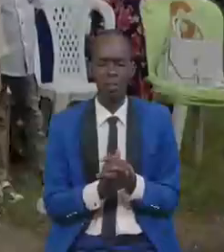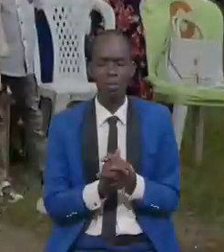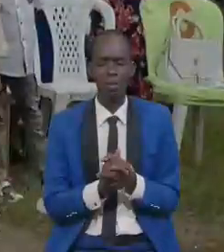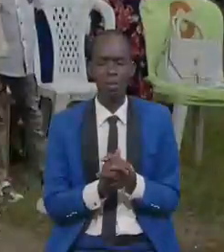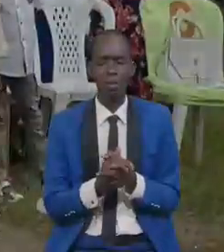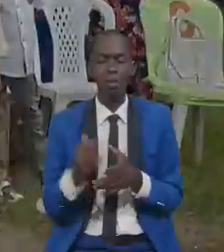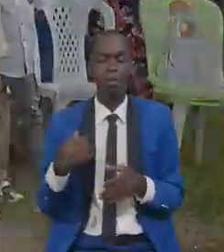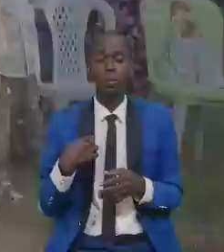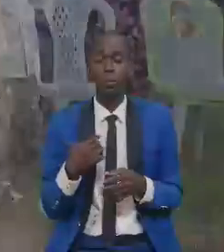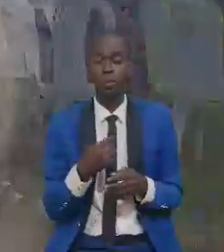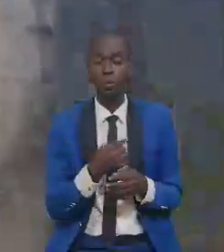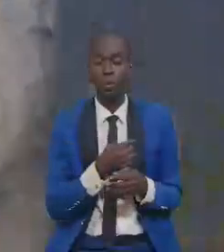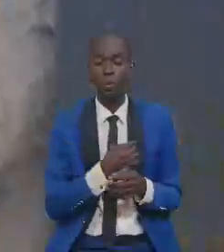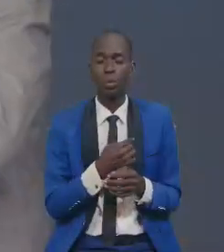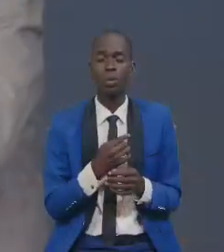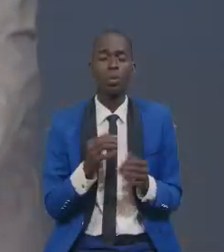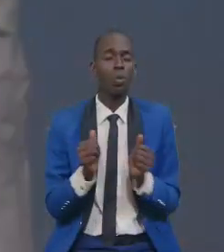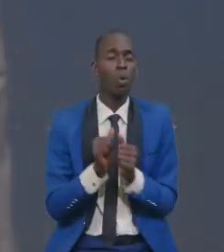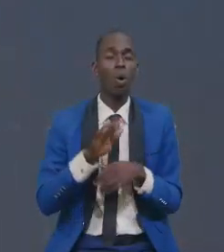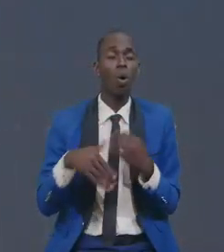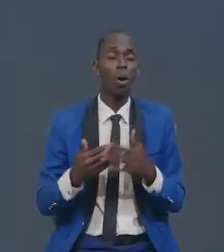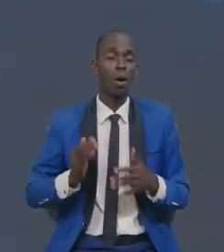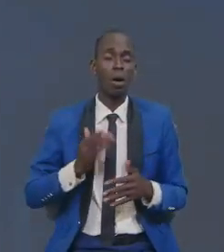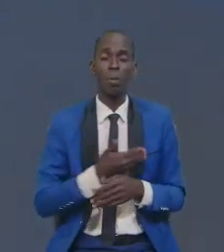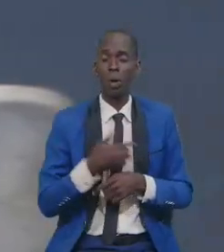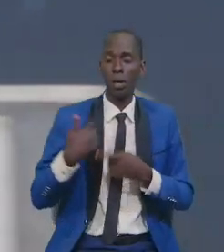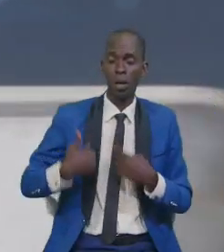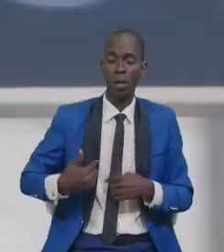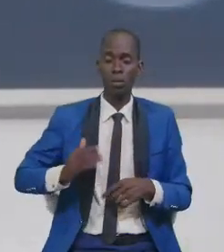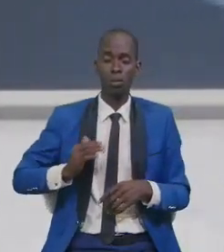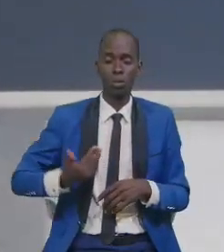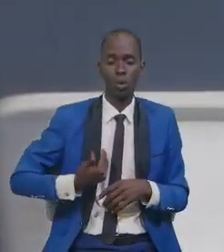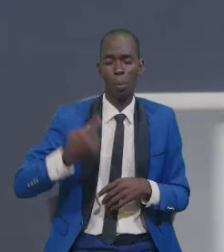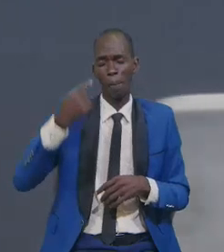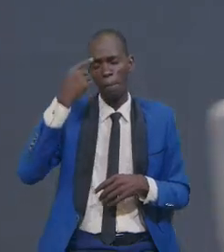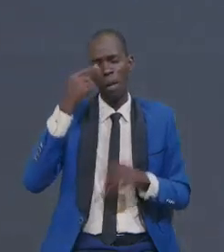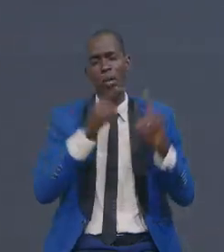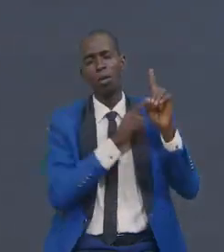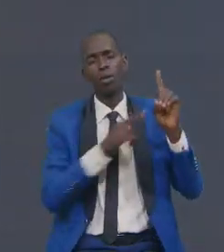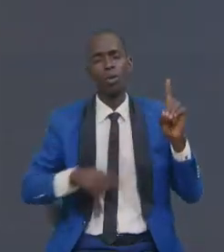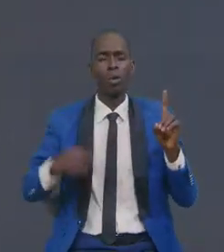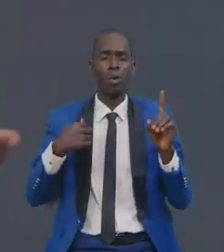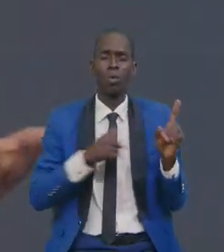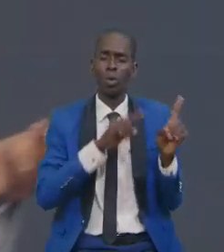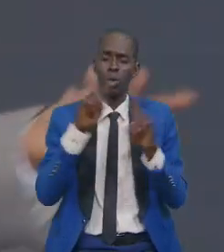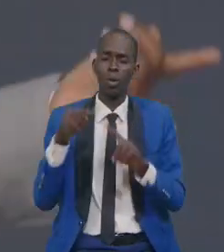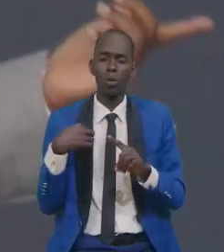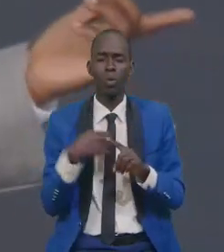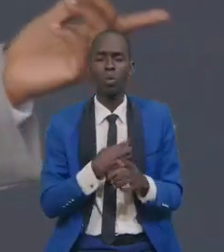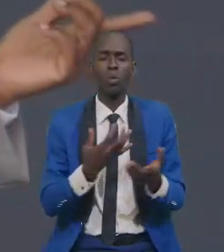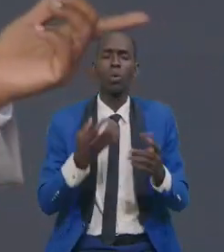heart, with all our soul, with all our mind, Lord, we come. And we desire from you